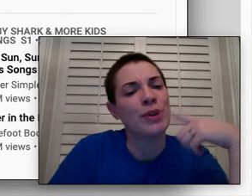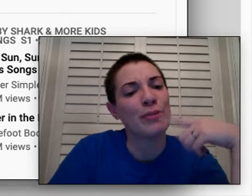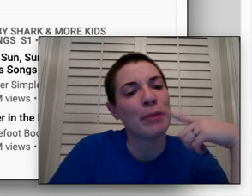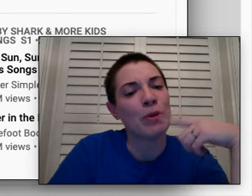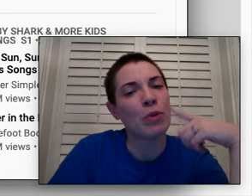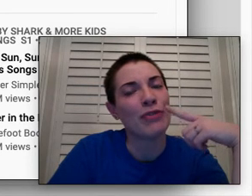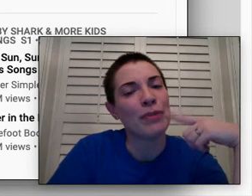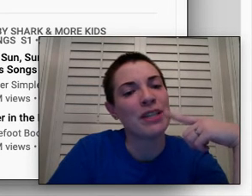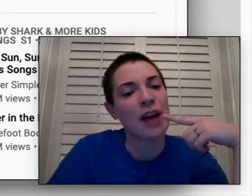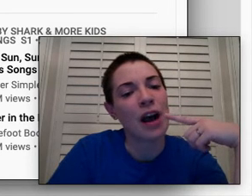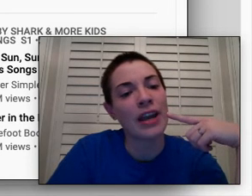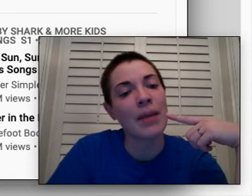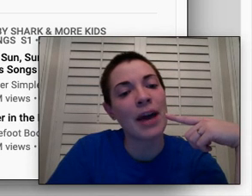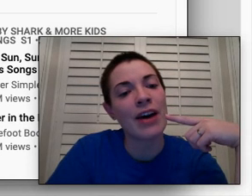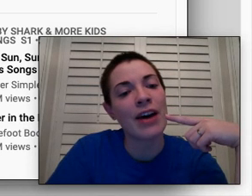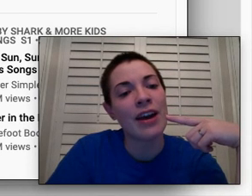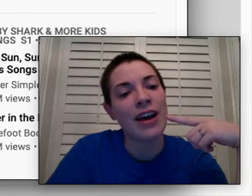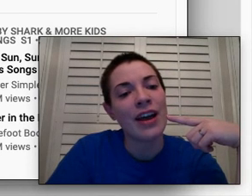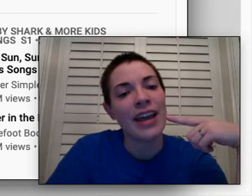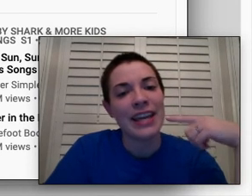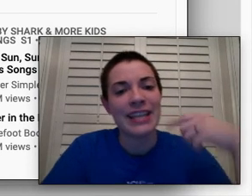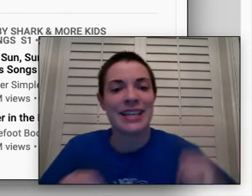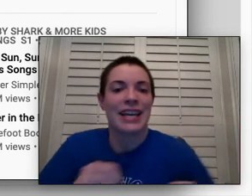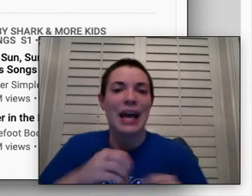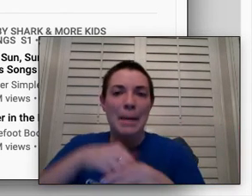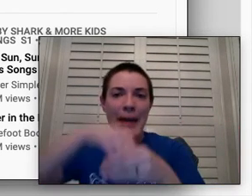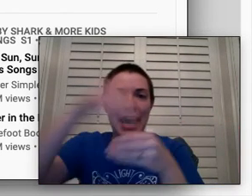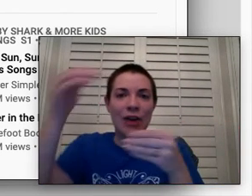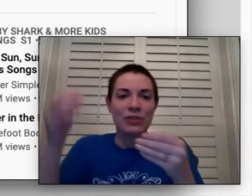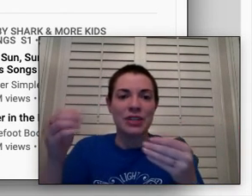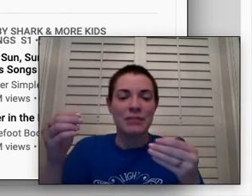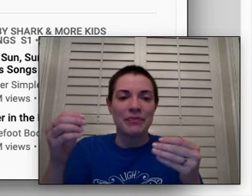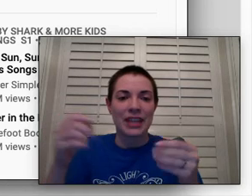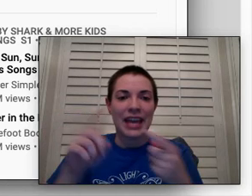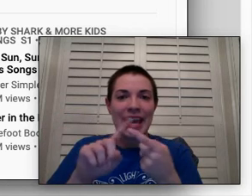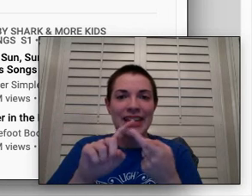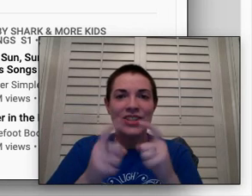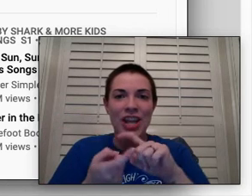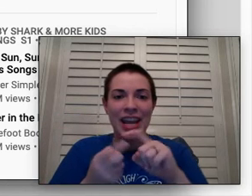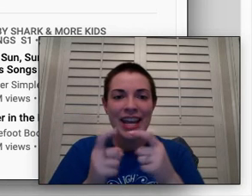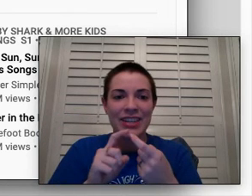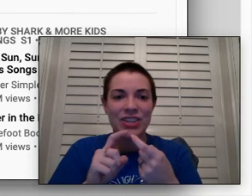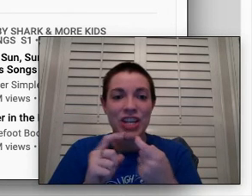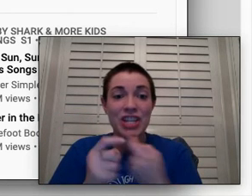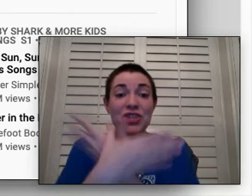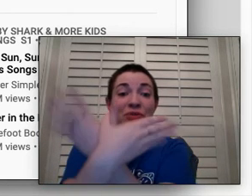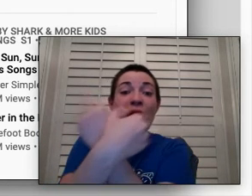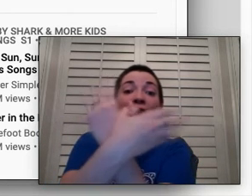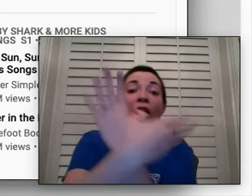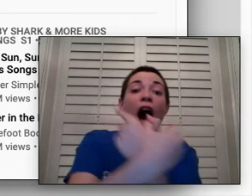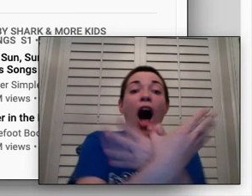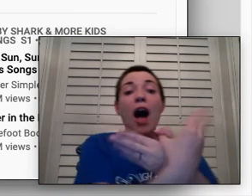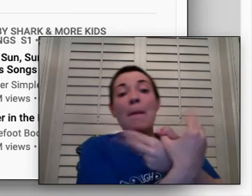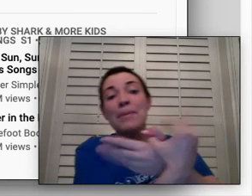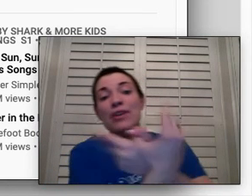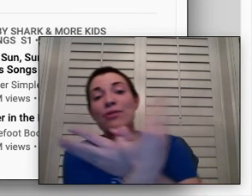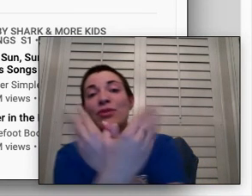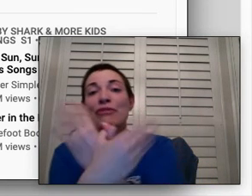we remember what have we been talking about? He's going to come out and change into